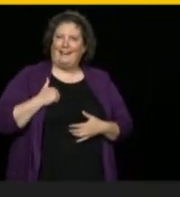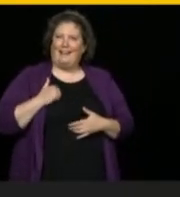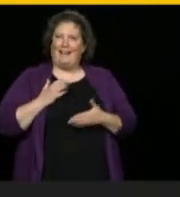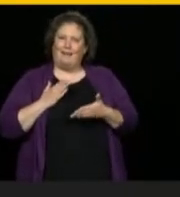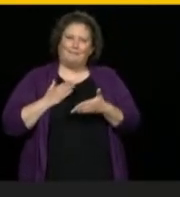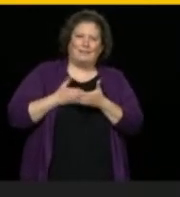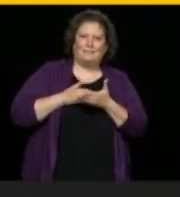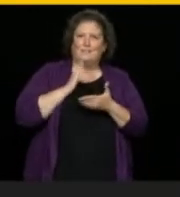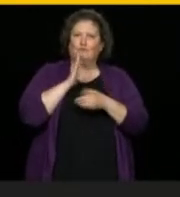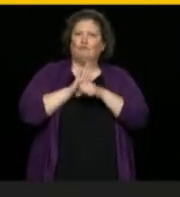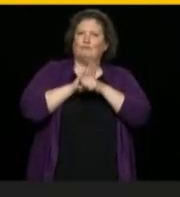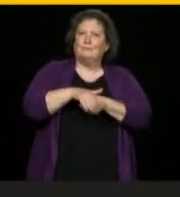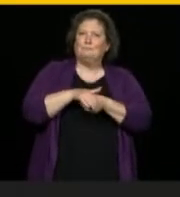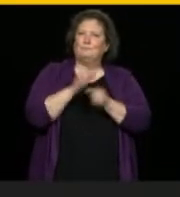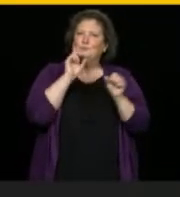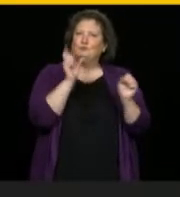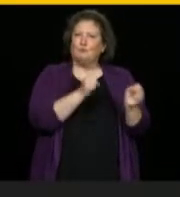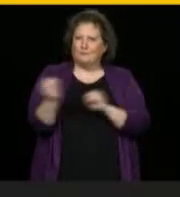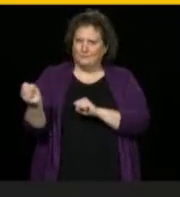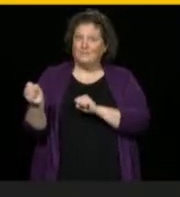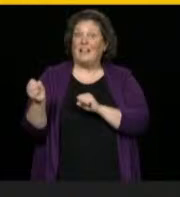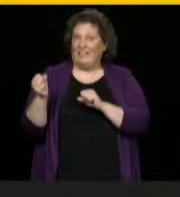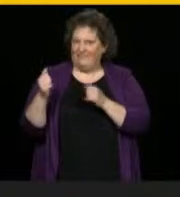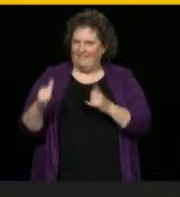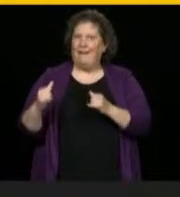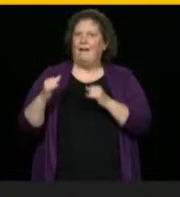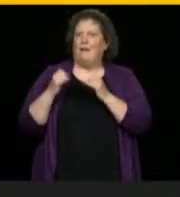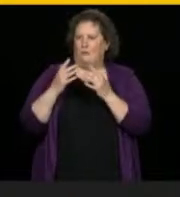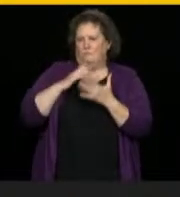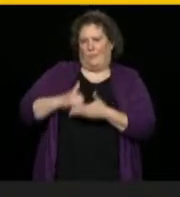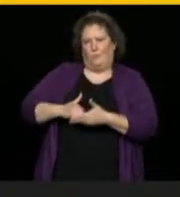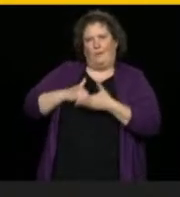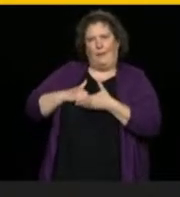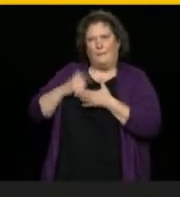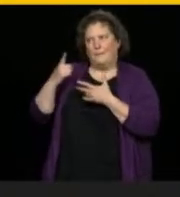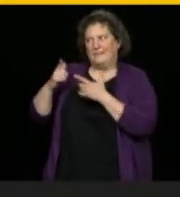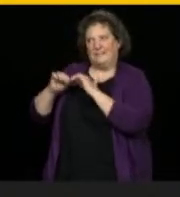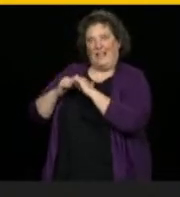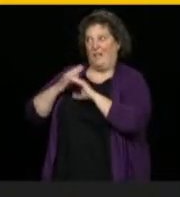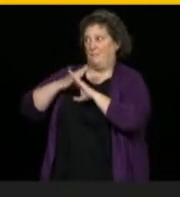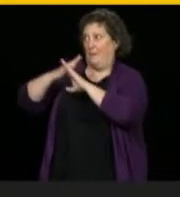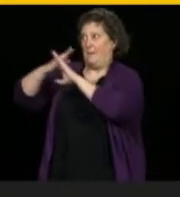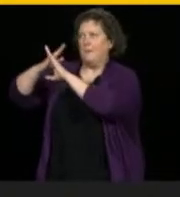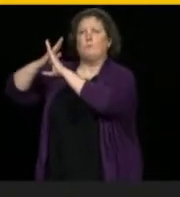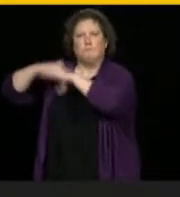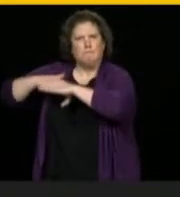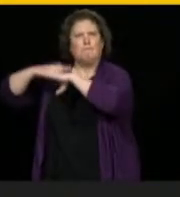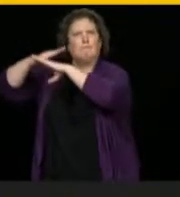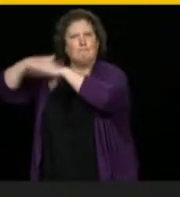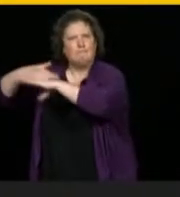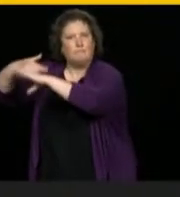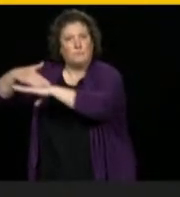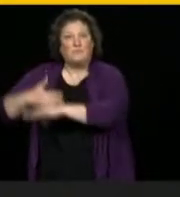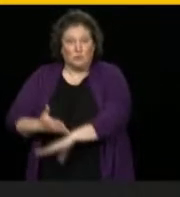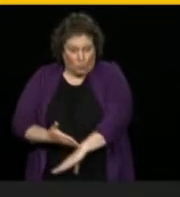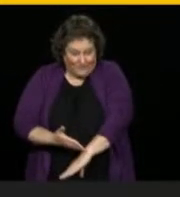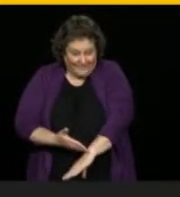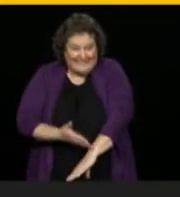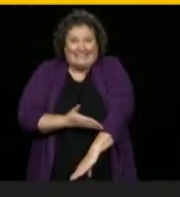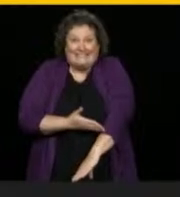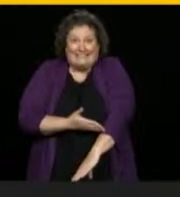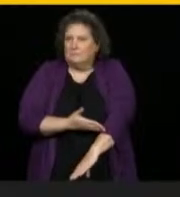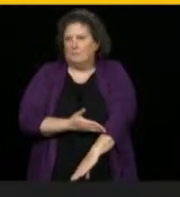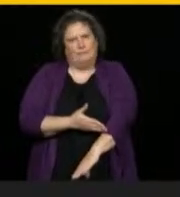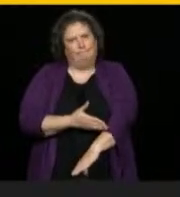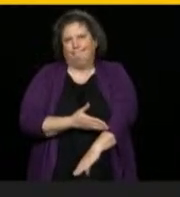things and break down barriers. We've made progress, but it's nowhere near enough. So Cabinet has